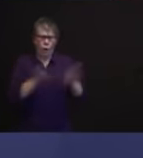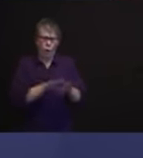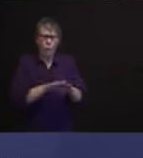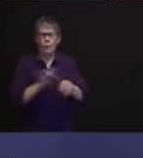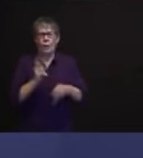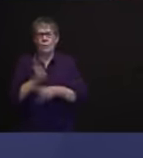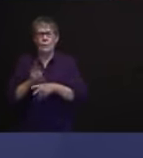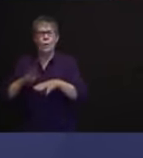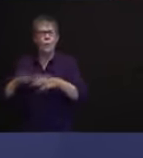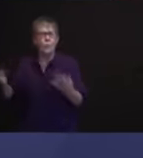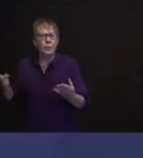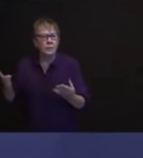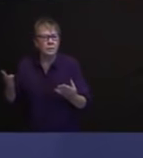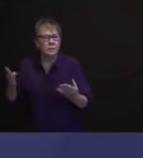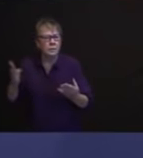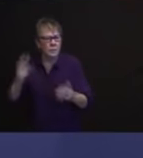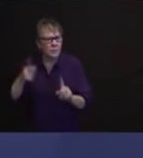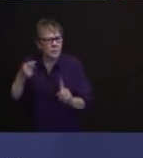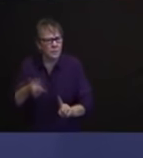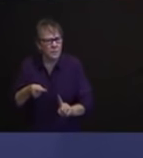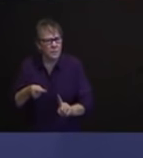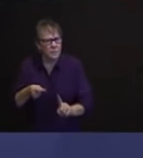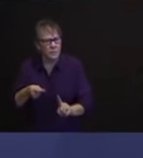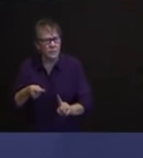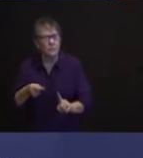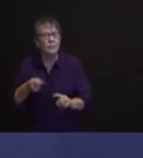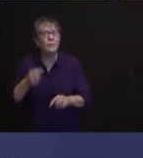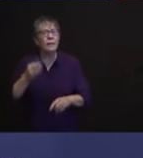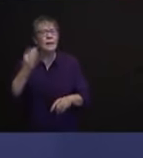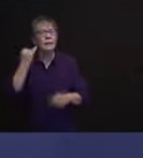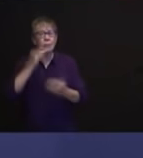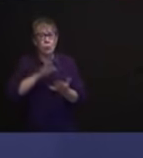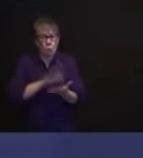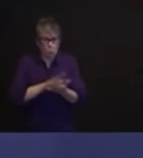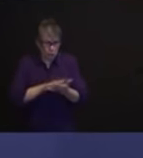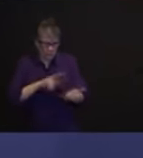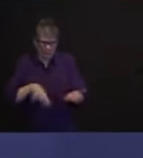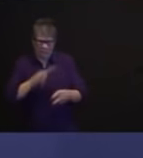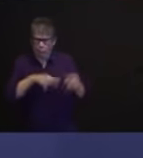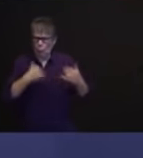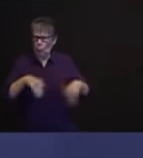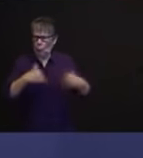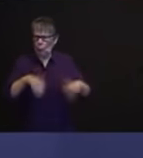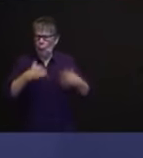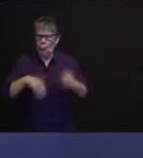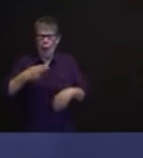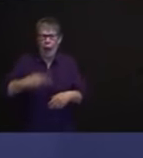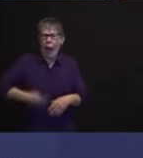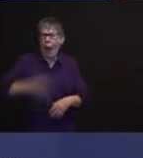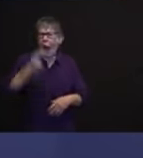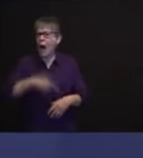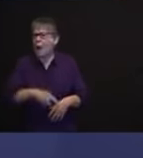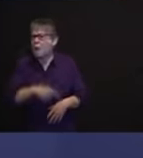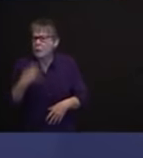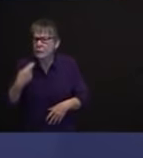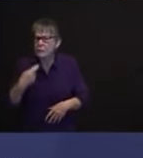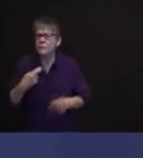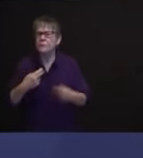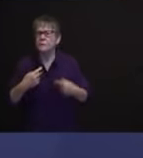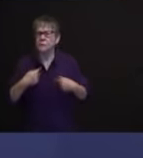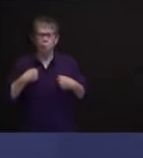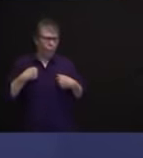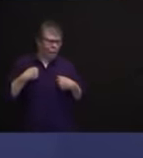recommendations that we make that together, again, with locals, with the school board, should be deciding whether they should take those steps. And those include things such as